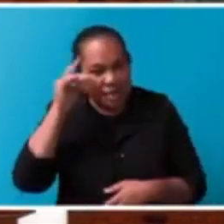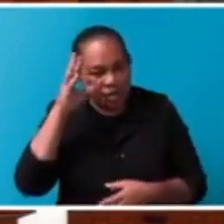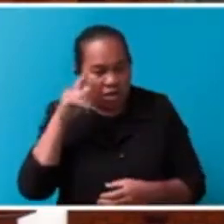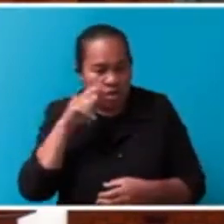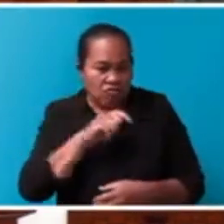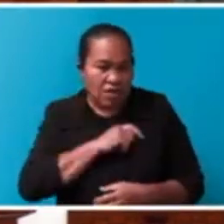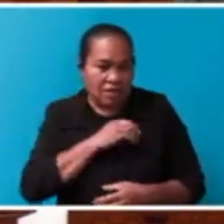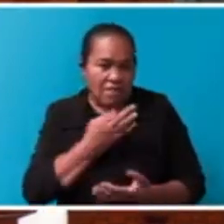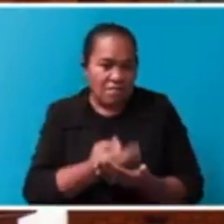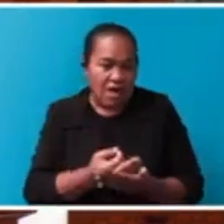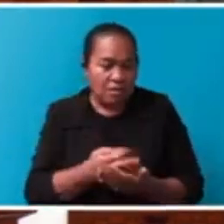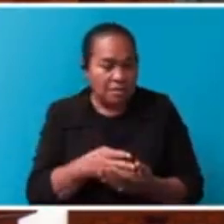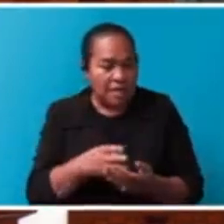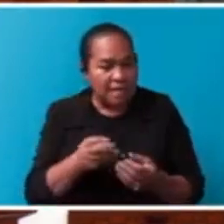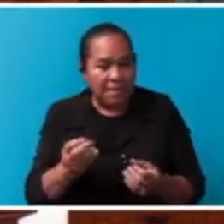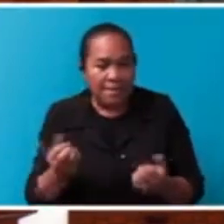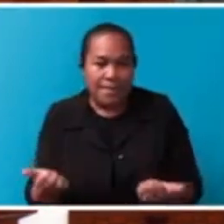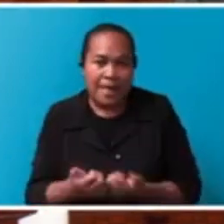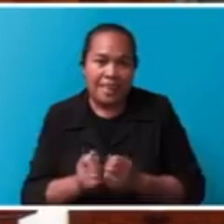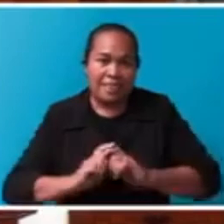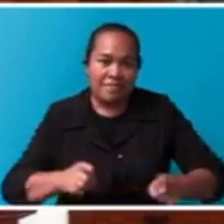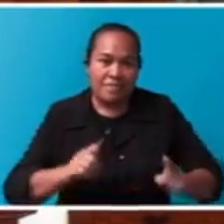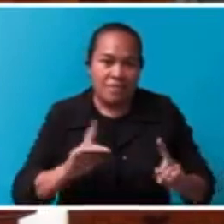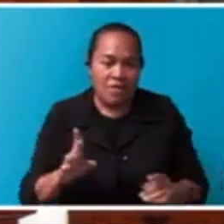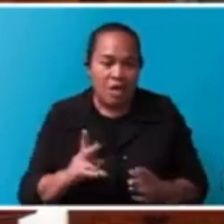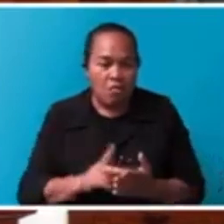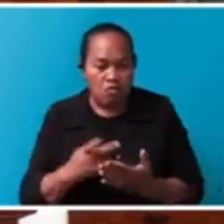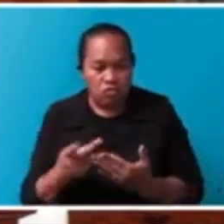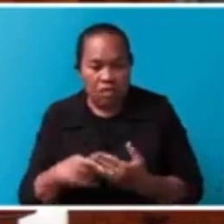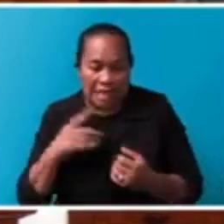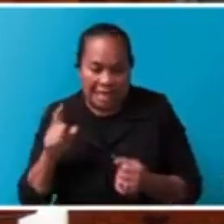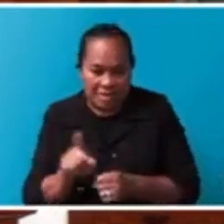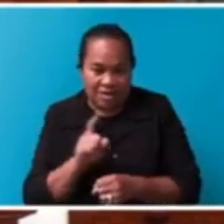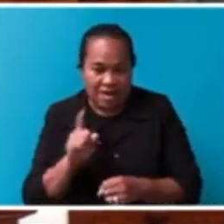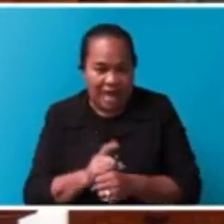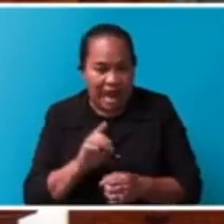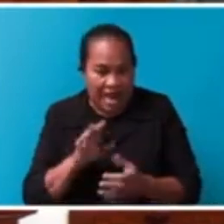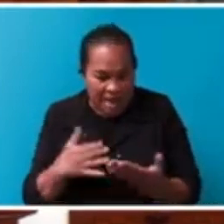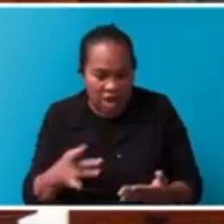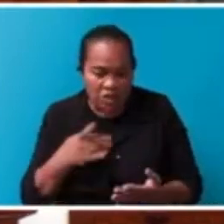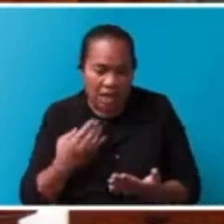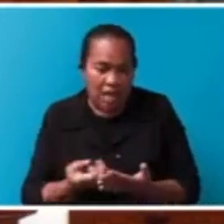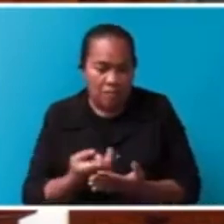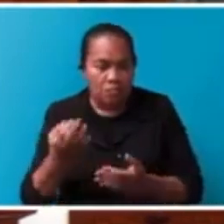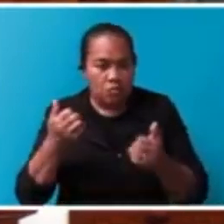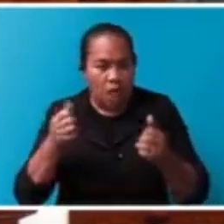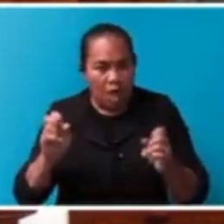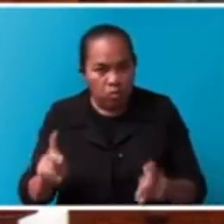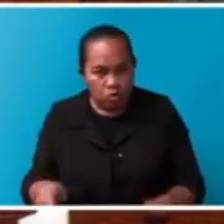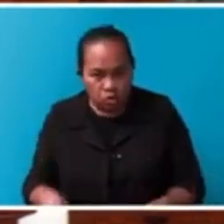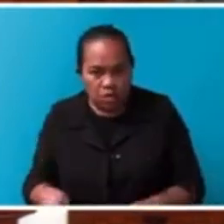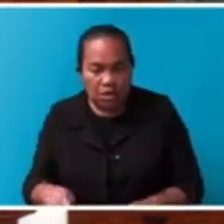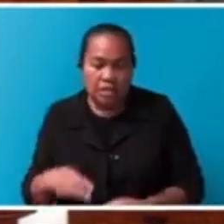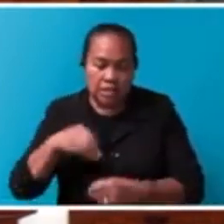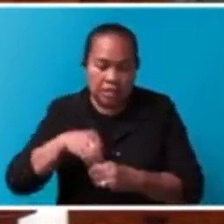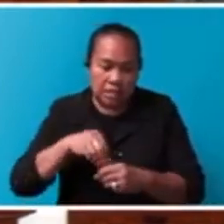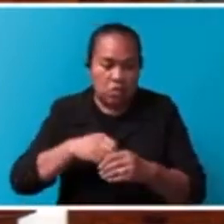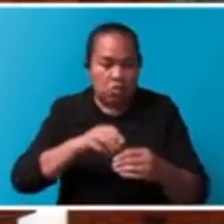several transformative initiatives that are creating tangible economic opportunities in our